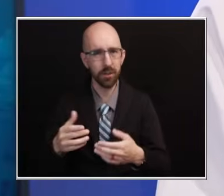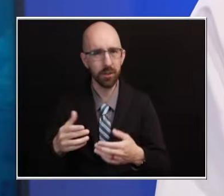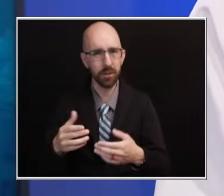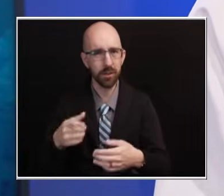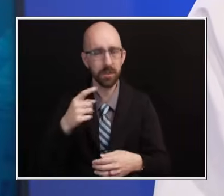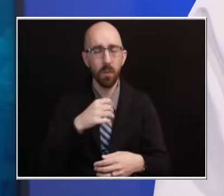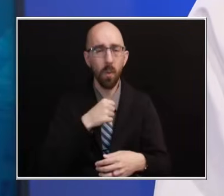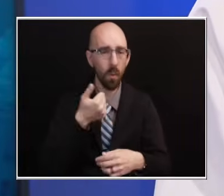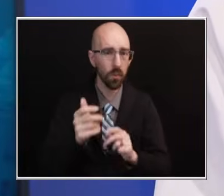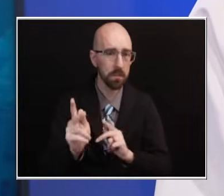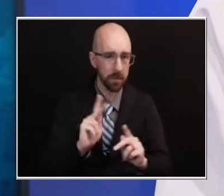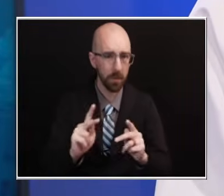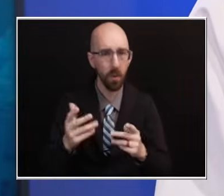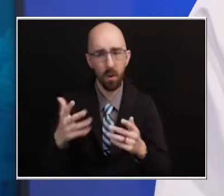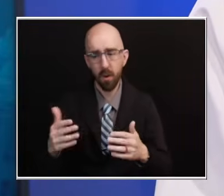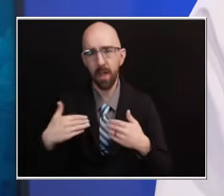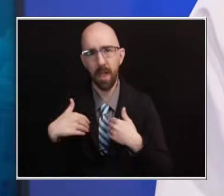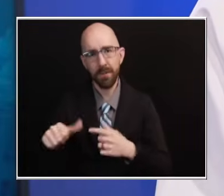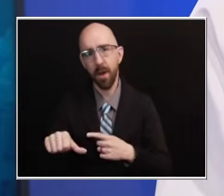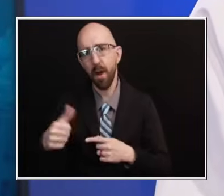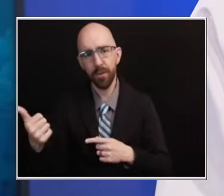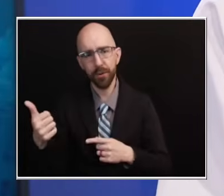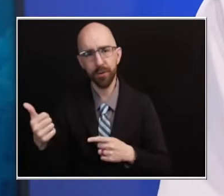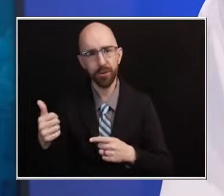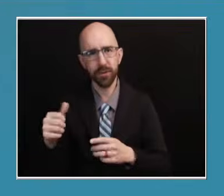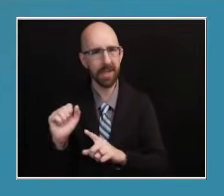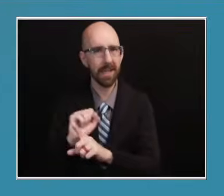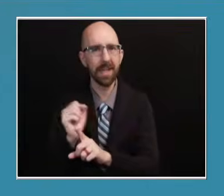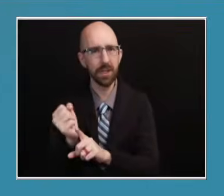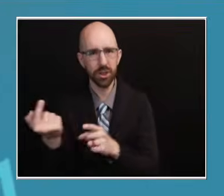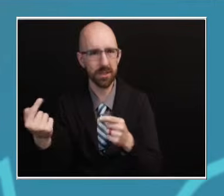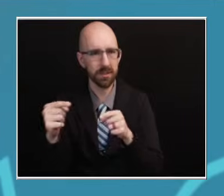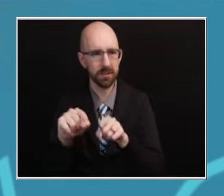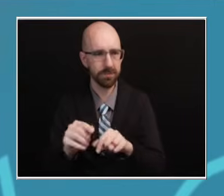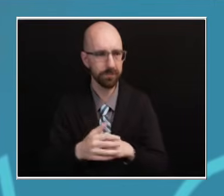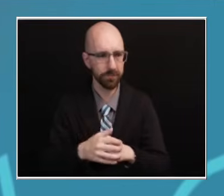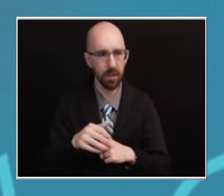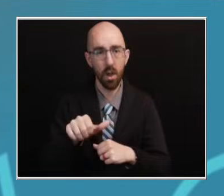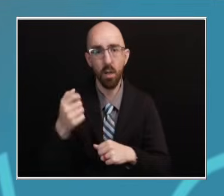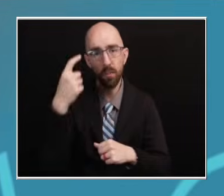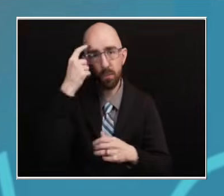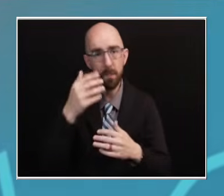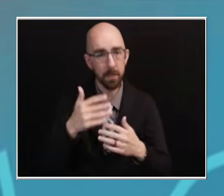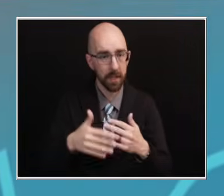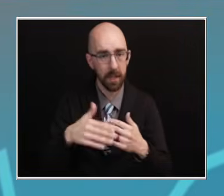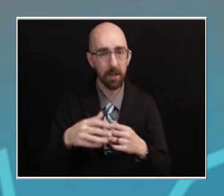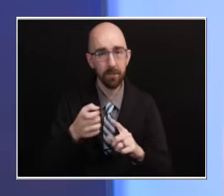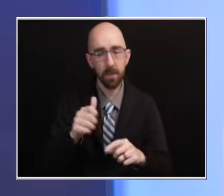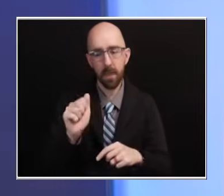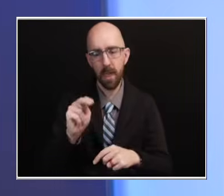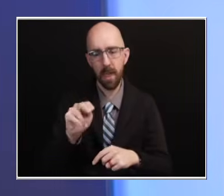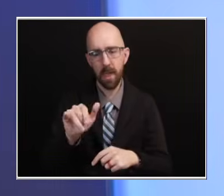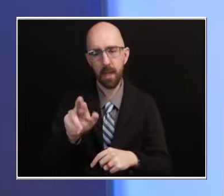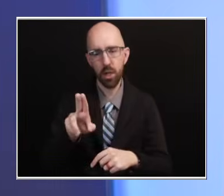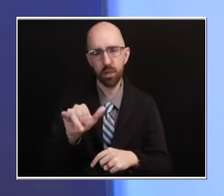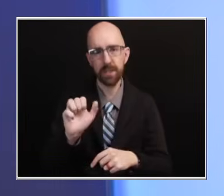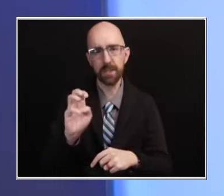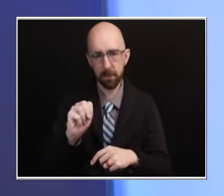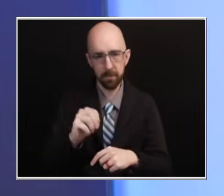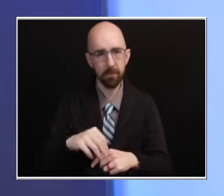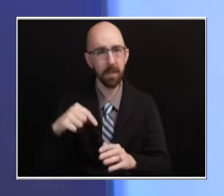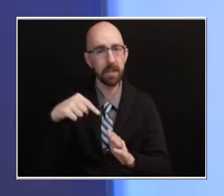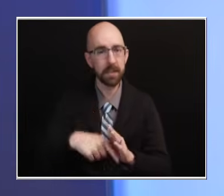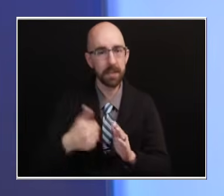have other comorbid conditions. And other brain bleeds, such as from aneurysms, or deeper brain bleeds from high